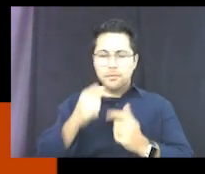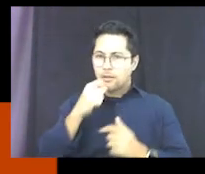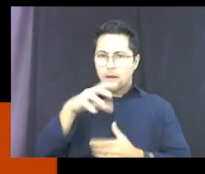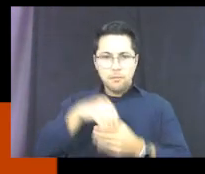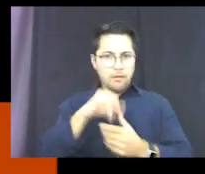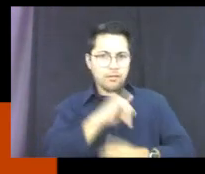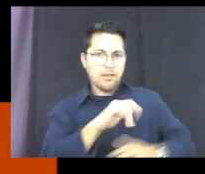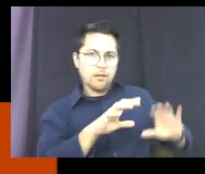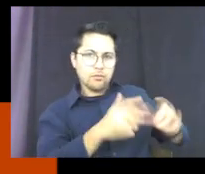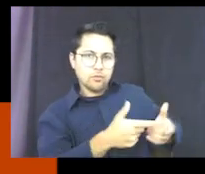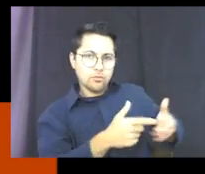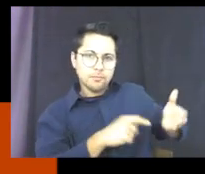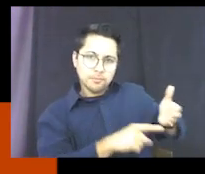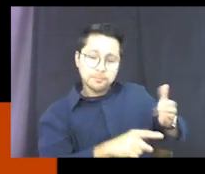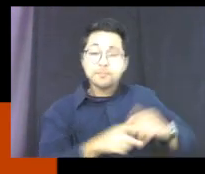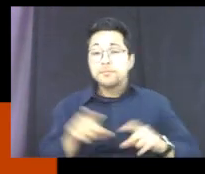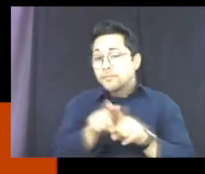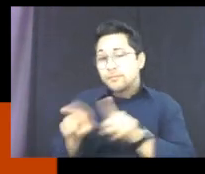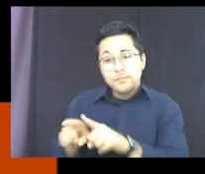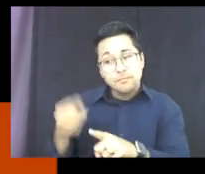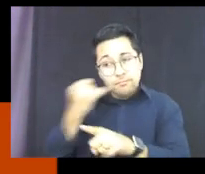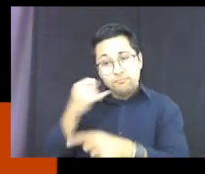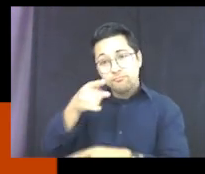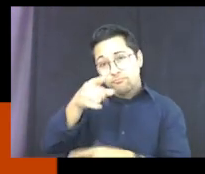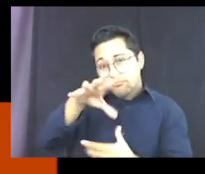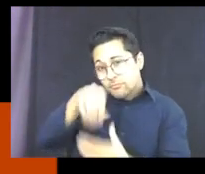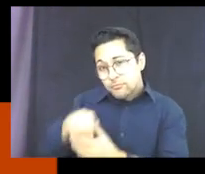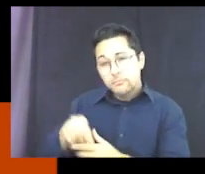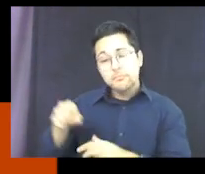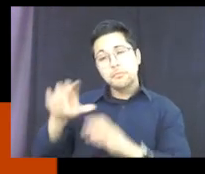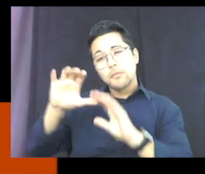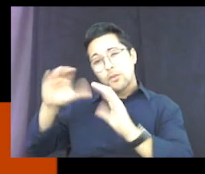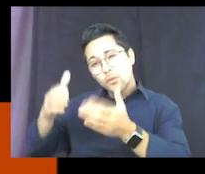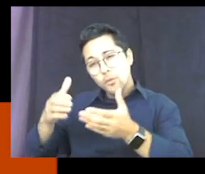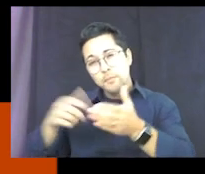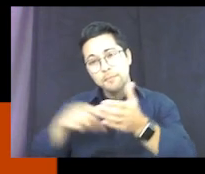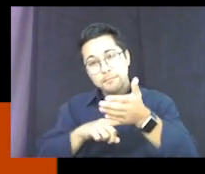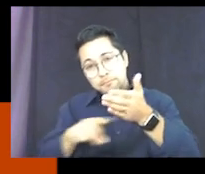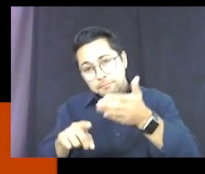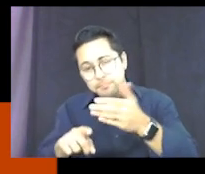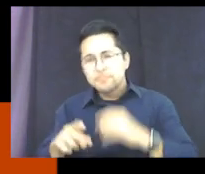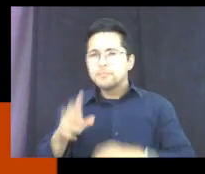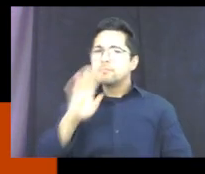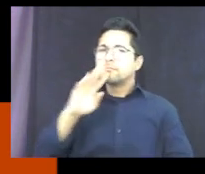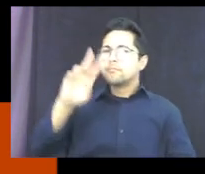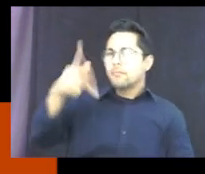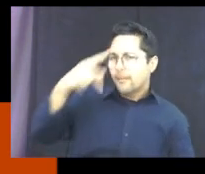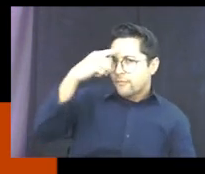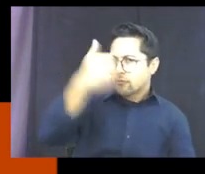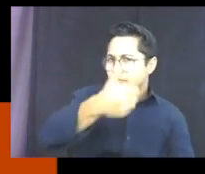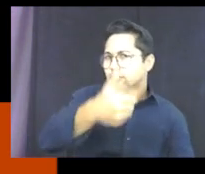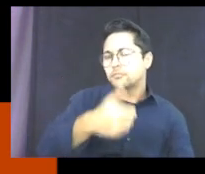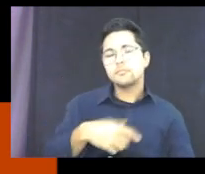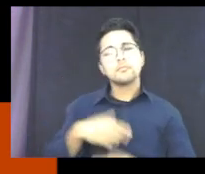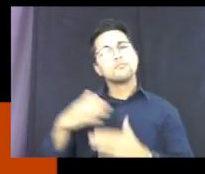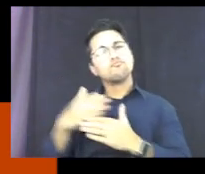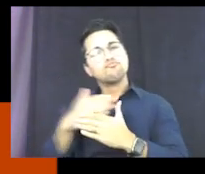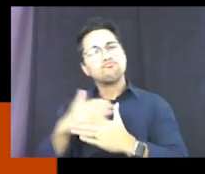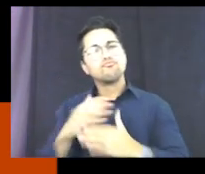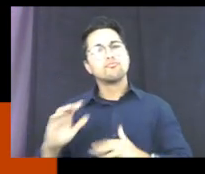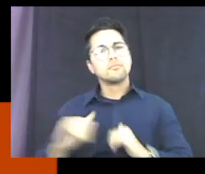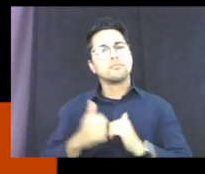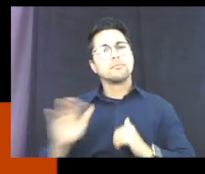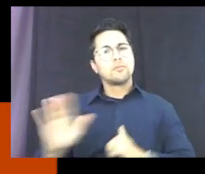subtype. Likewise, if you are part of a subtype minority, speak up for yourself and share how your needs